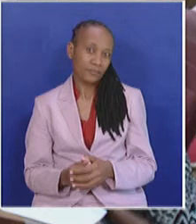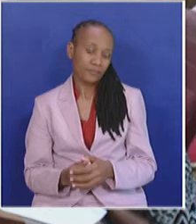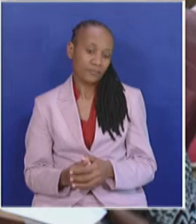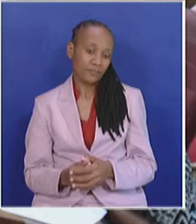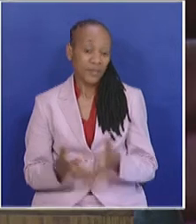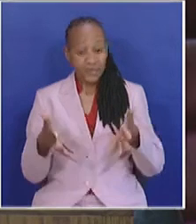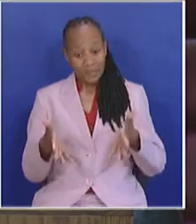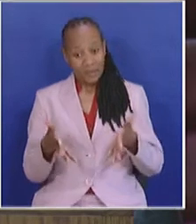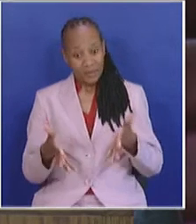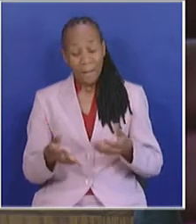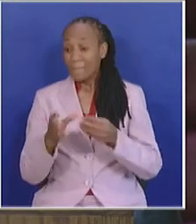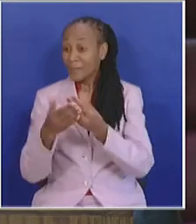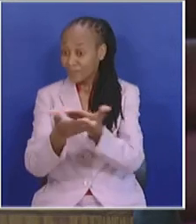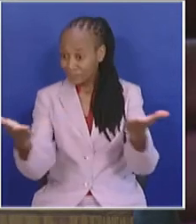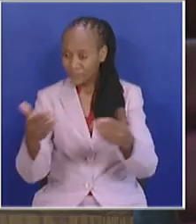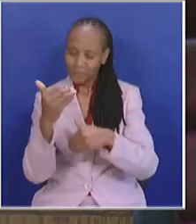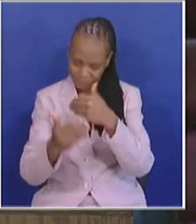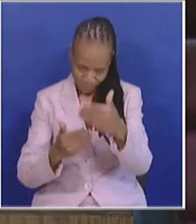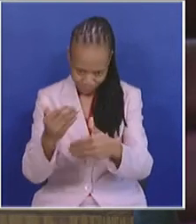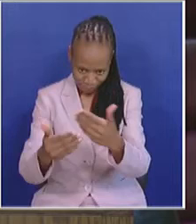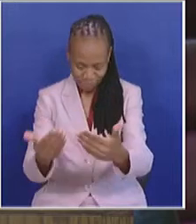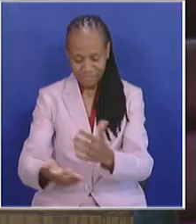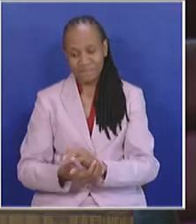We move on, honorable members.